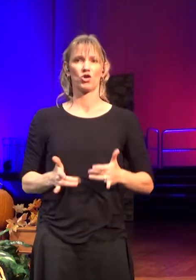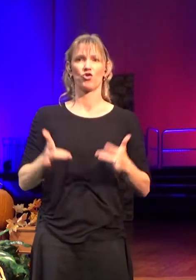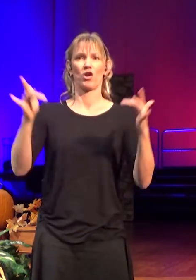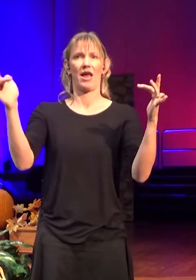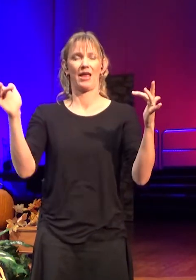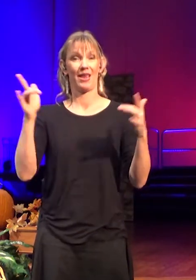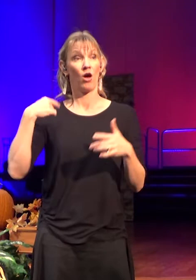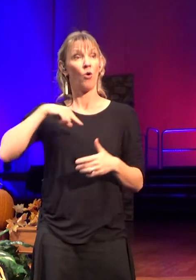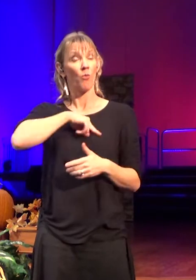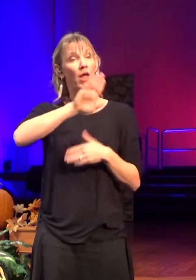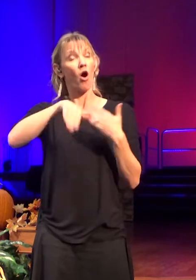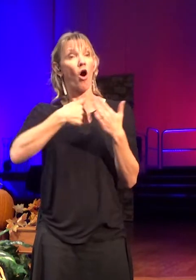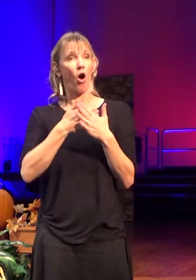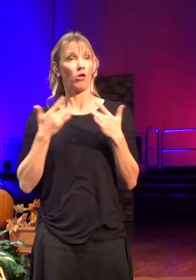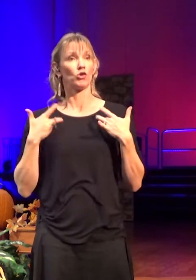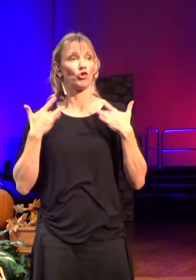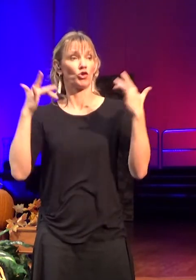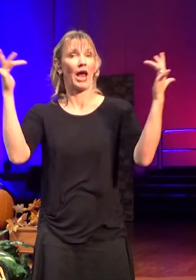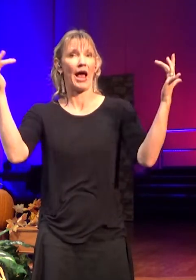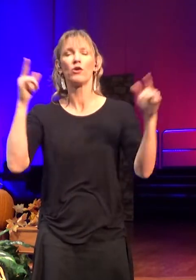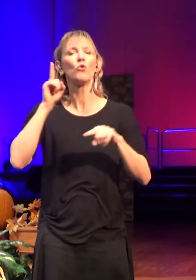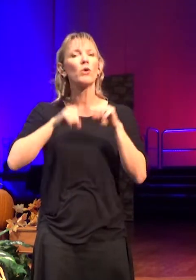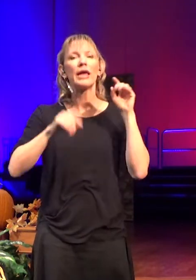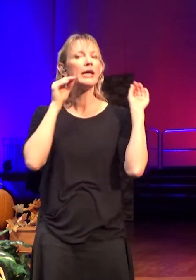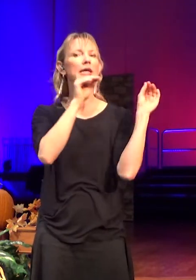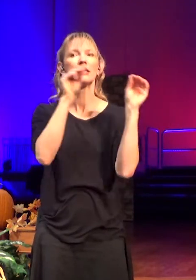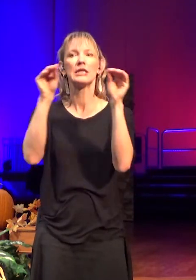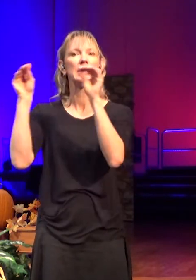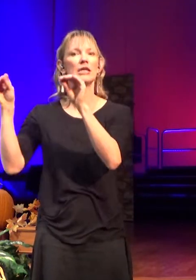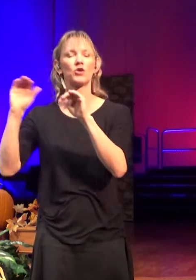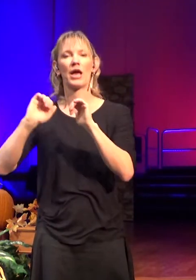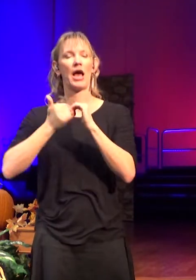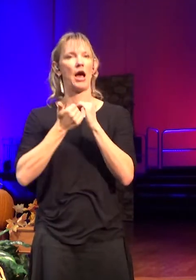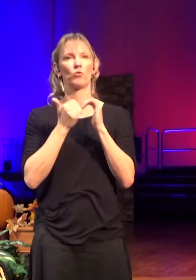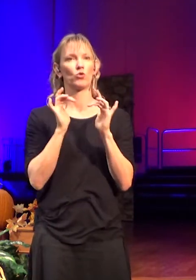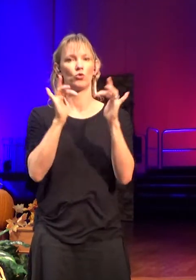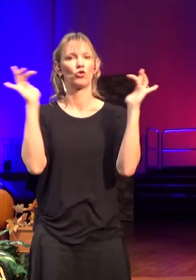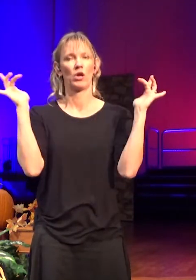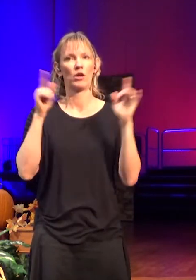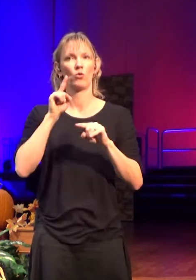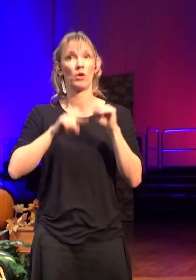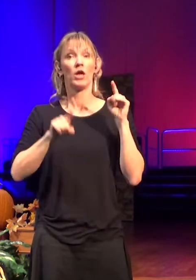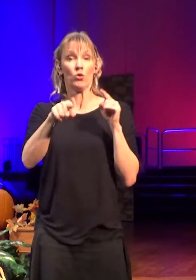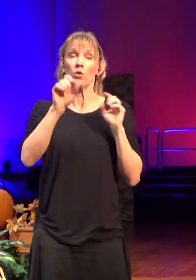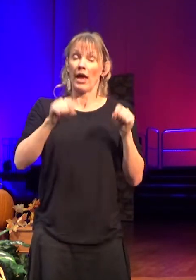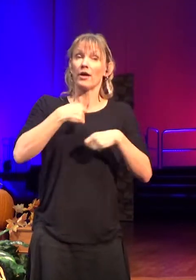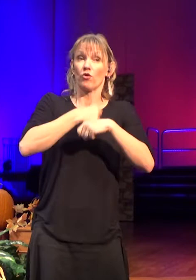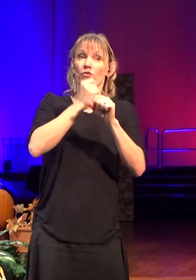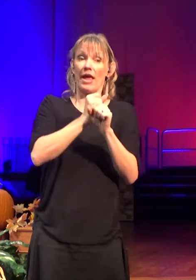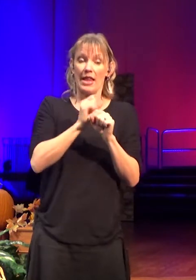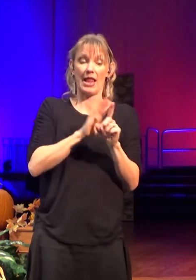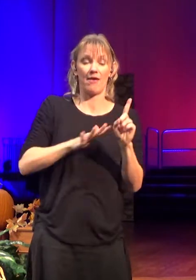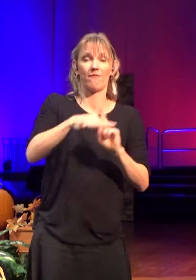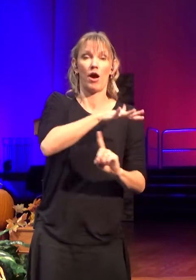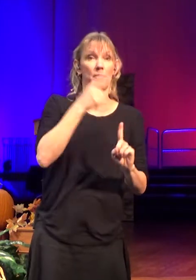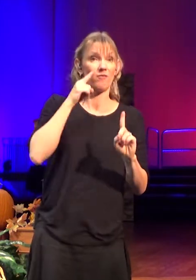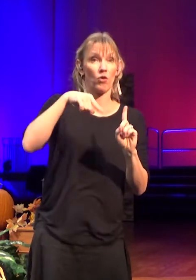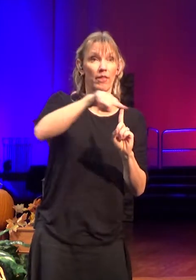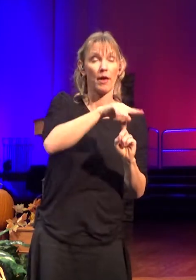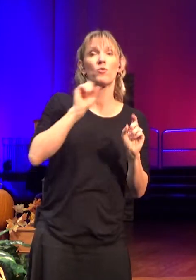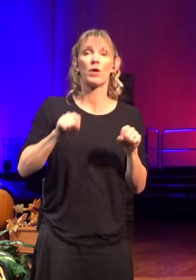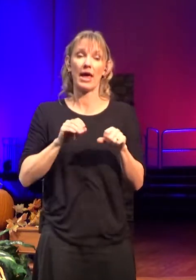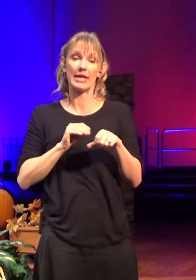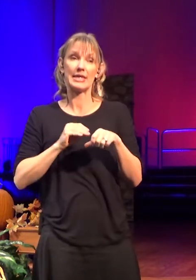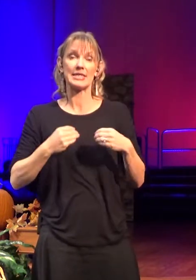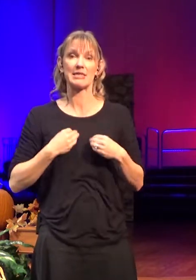must shine. We all shine. And you can't teach people how to shine. You can build an environment for them.